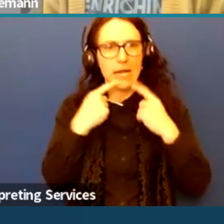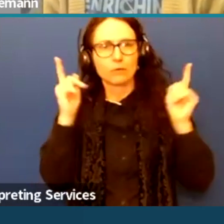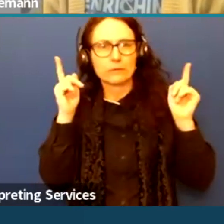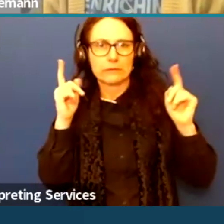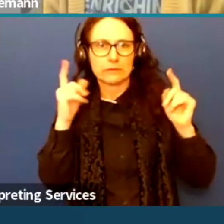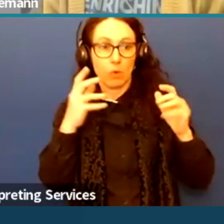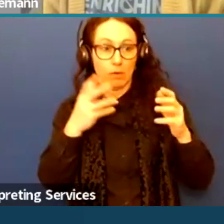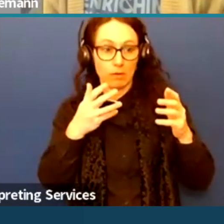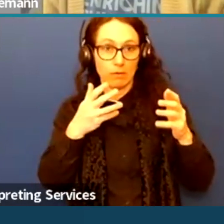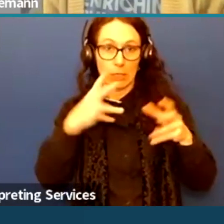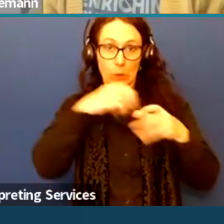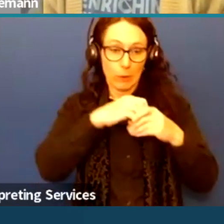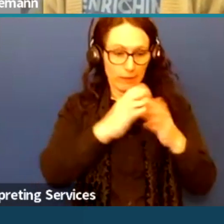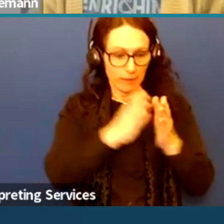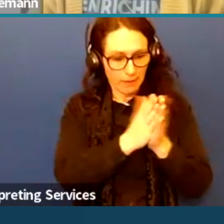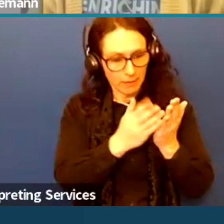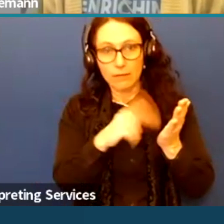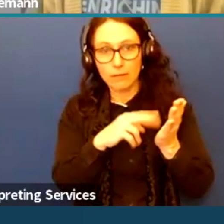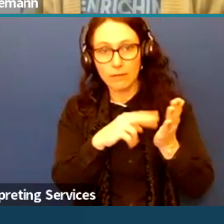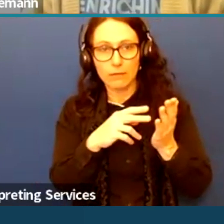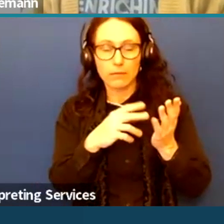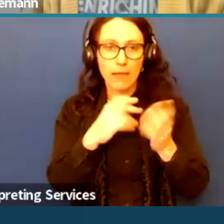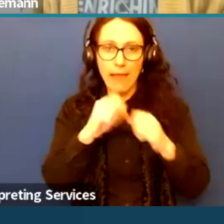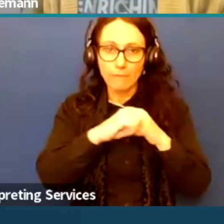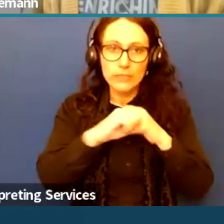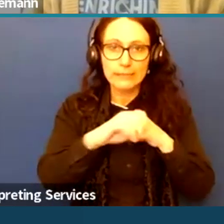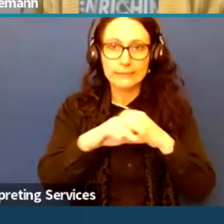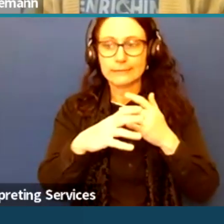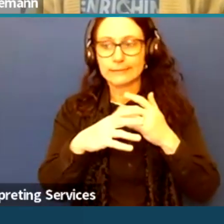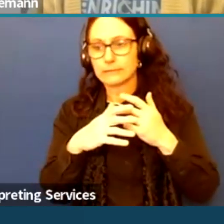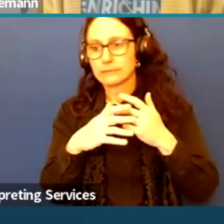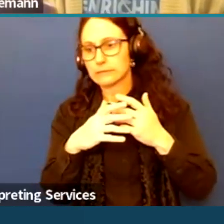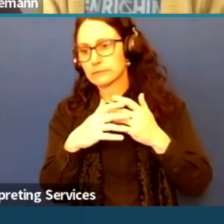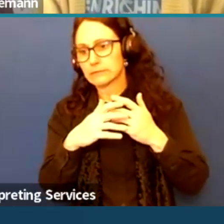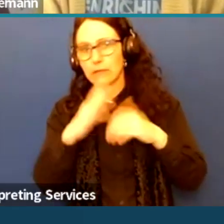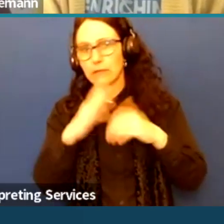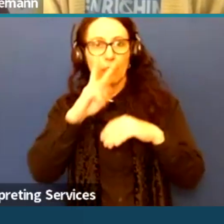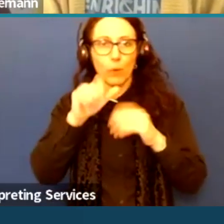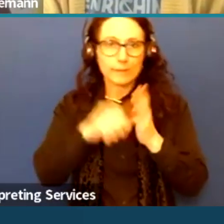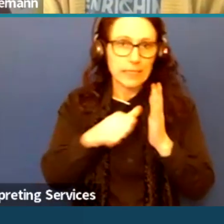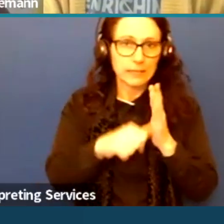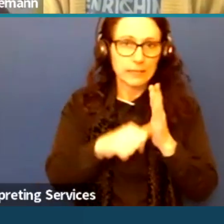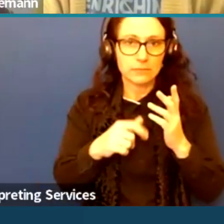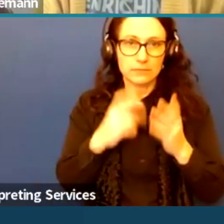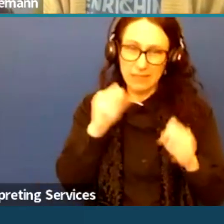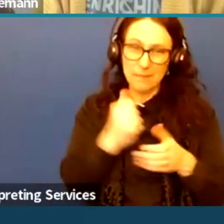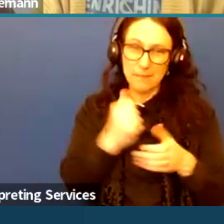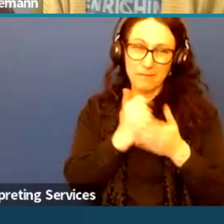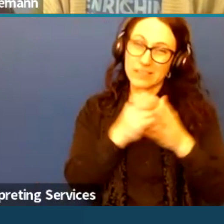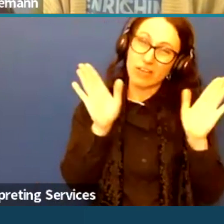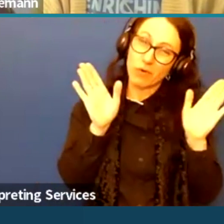advertising material for the show can be helpful. Providing it on the website can be helpful. In general, when we're talking